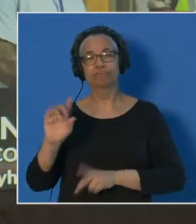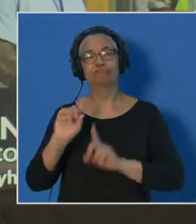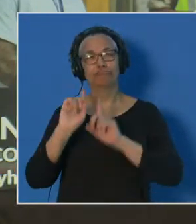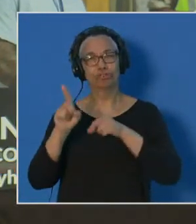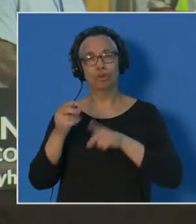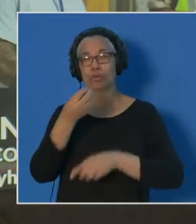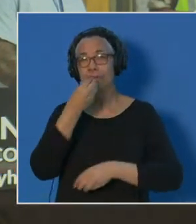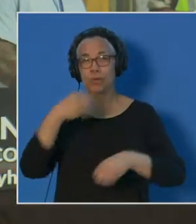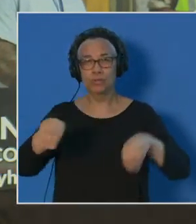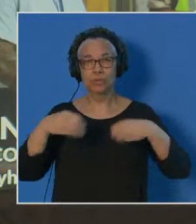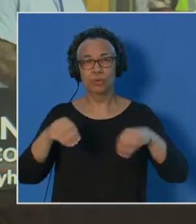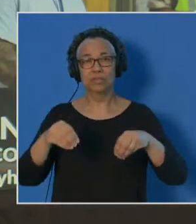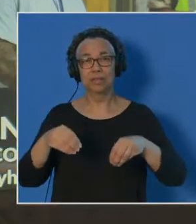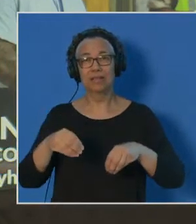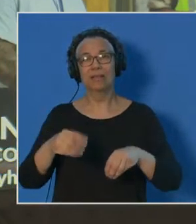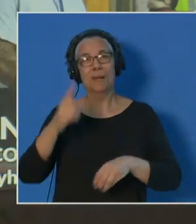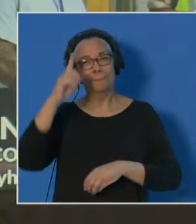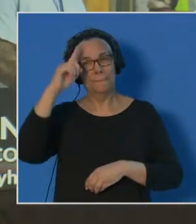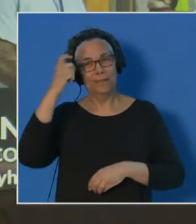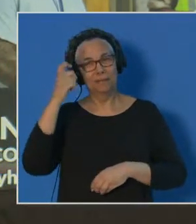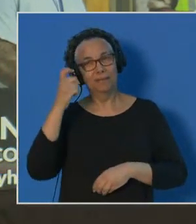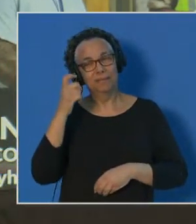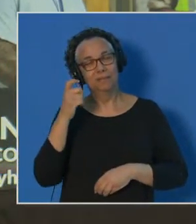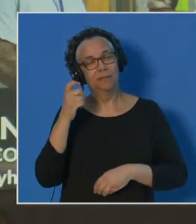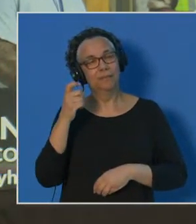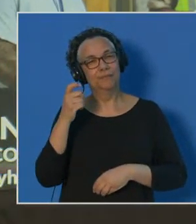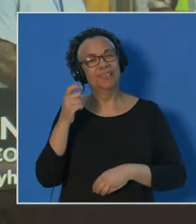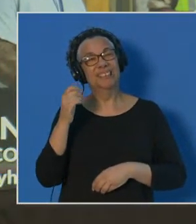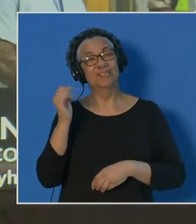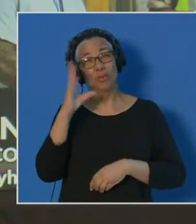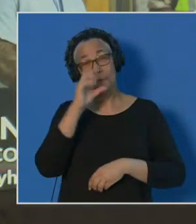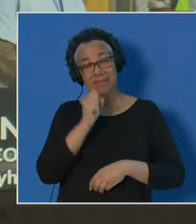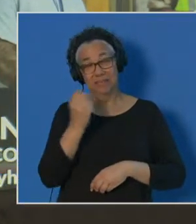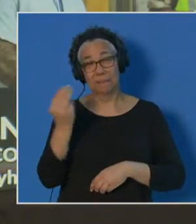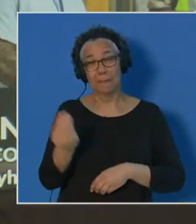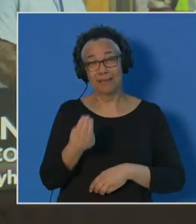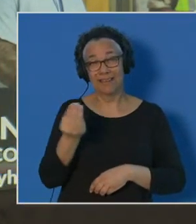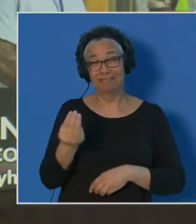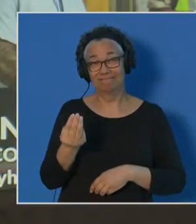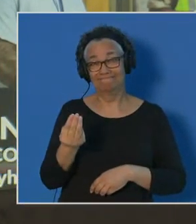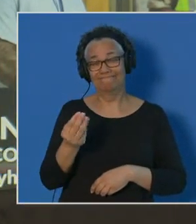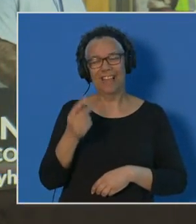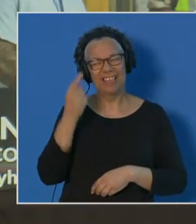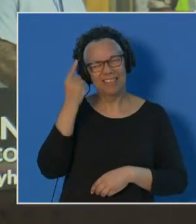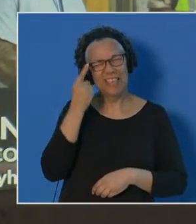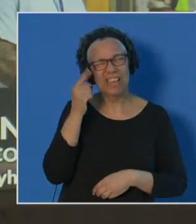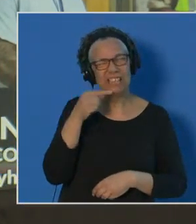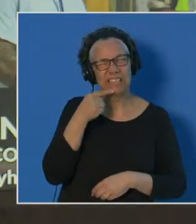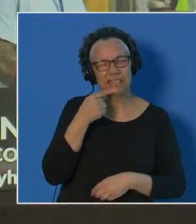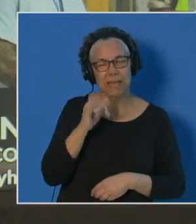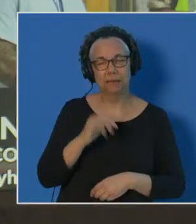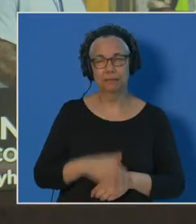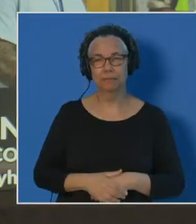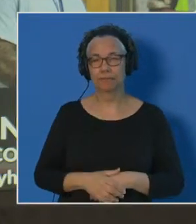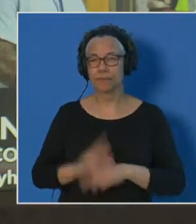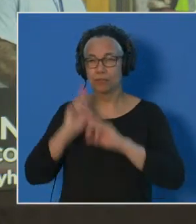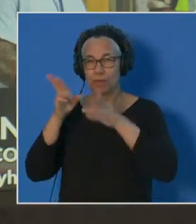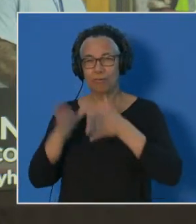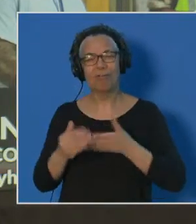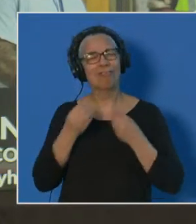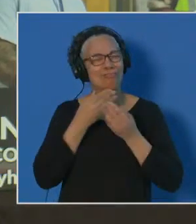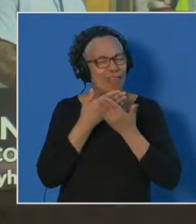lieu of persons who may have gone to the store on Monday. And I think that's your 6. Thank you all very much.